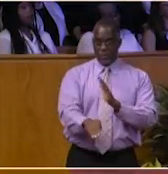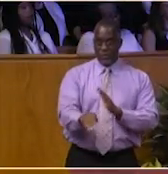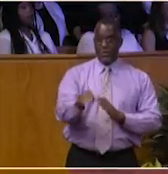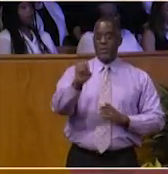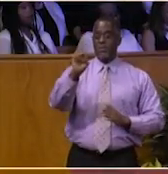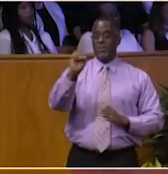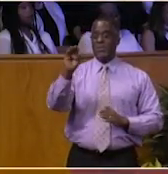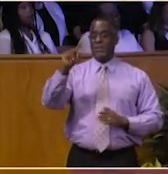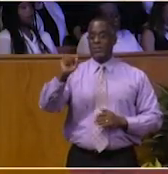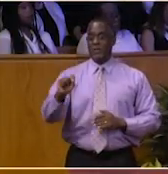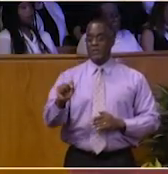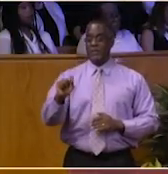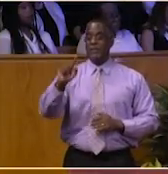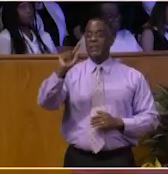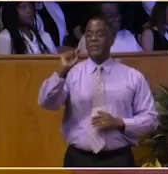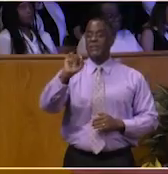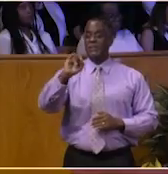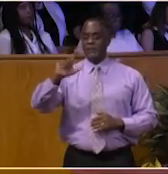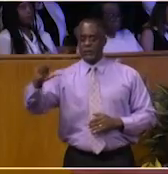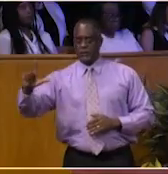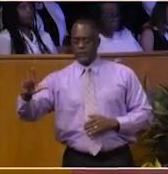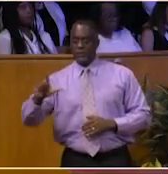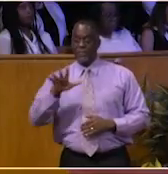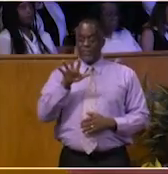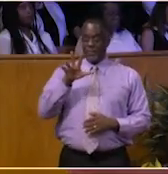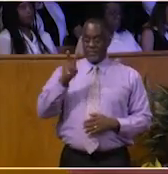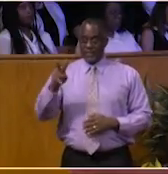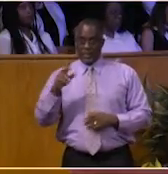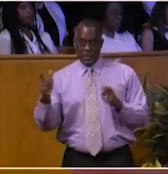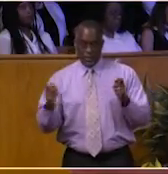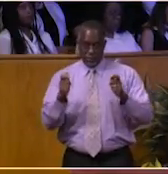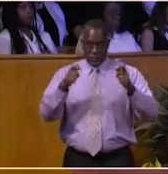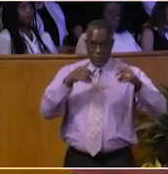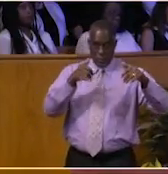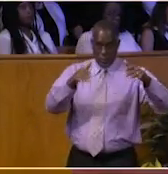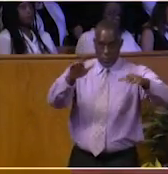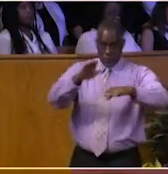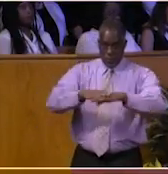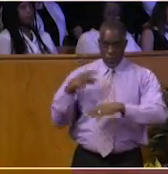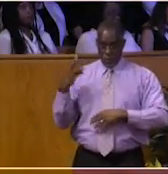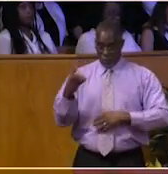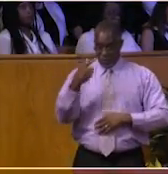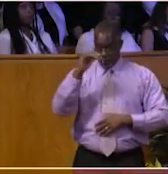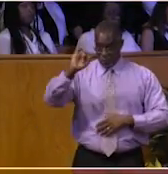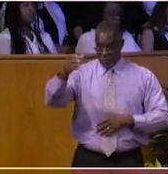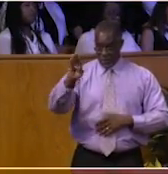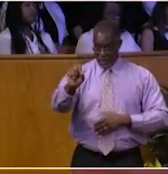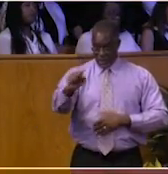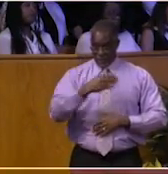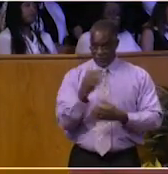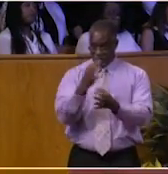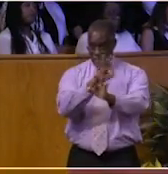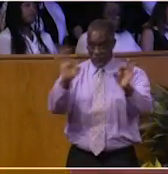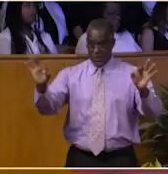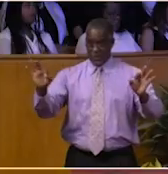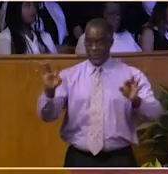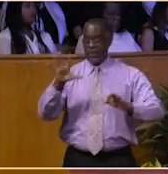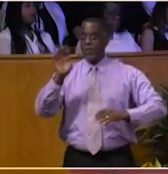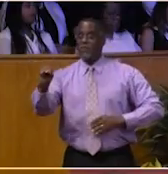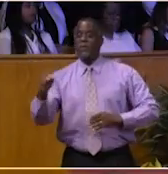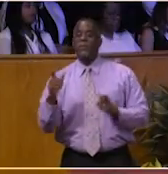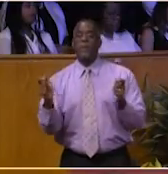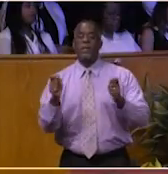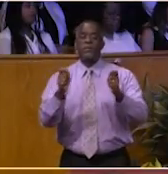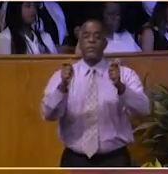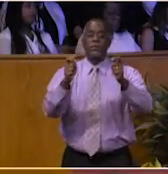Till, the 52nd anniversary of the March on Washington for Jobs and Freedom, the 50th